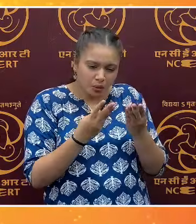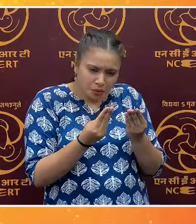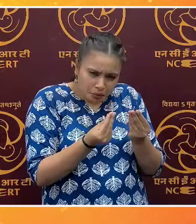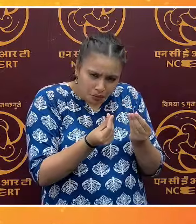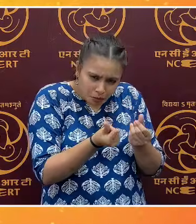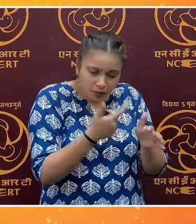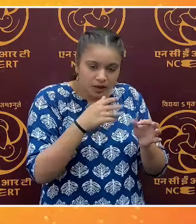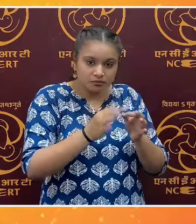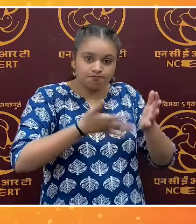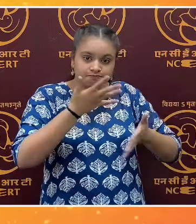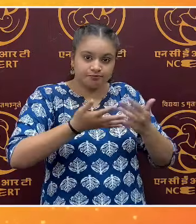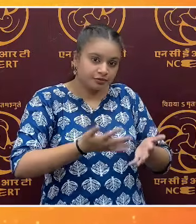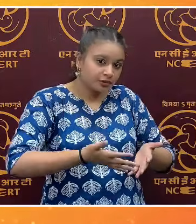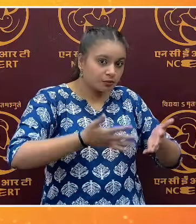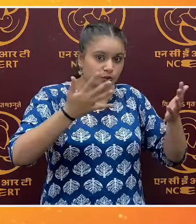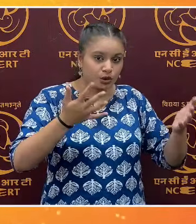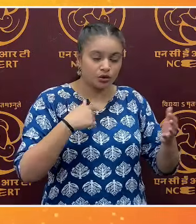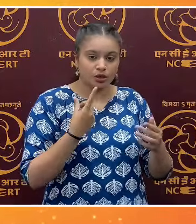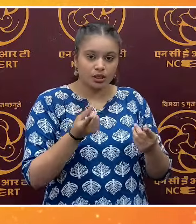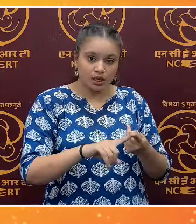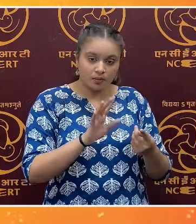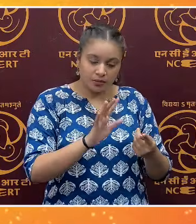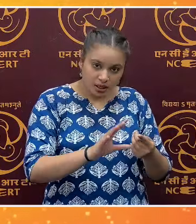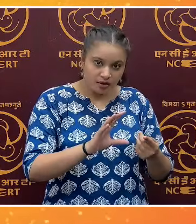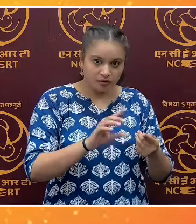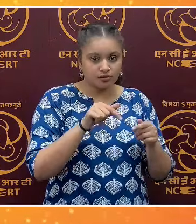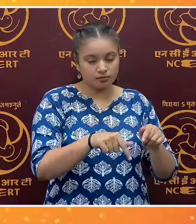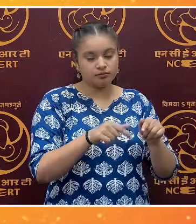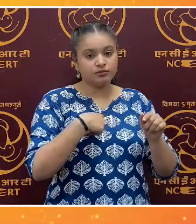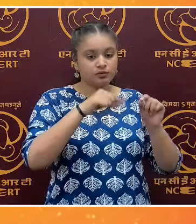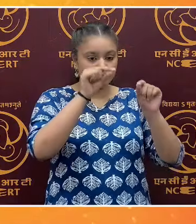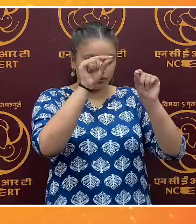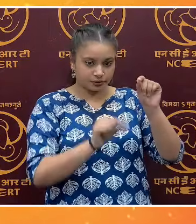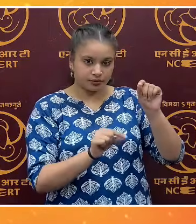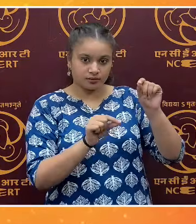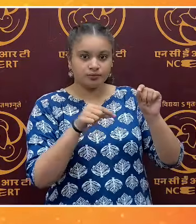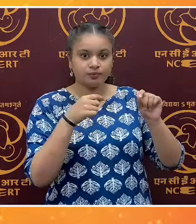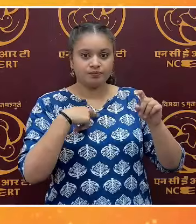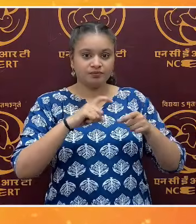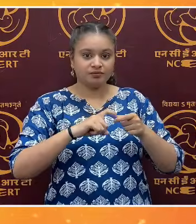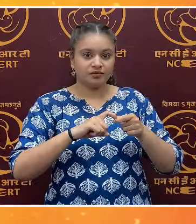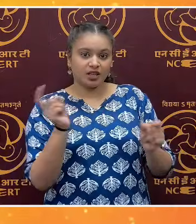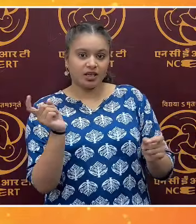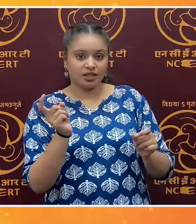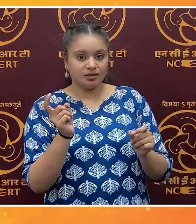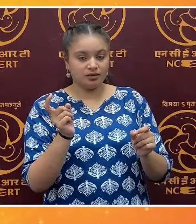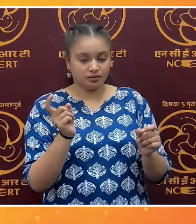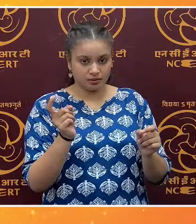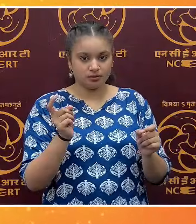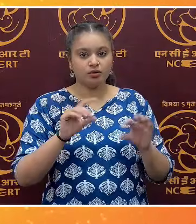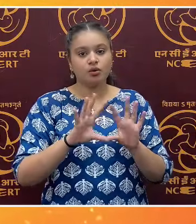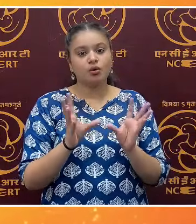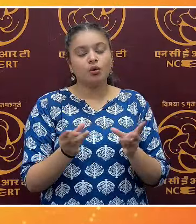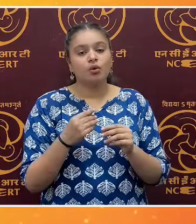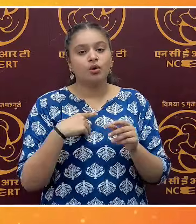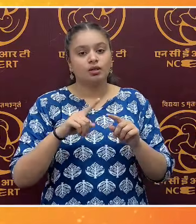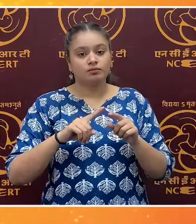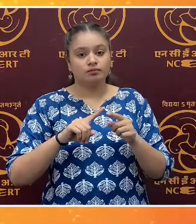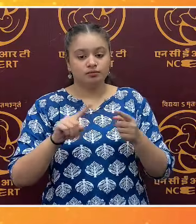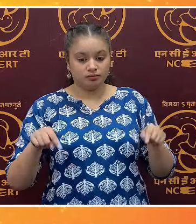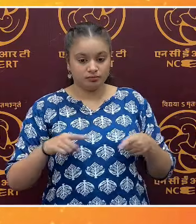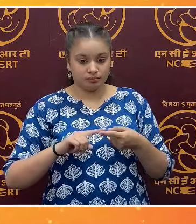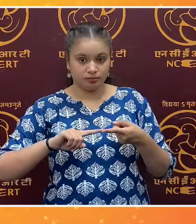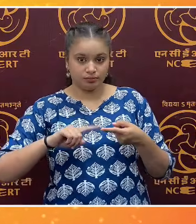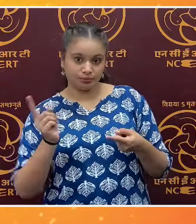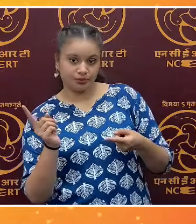overheated due to the overloading. So it overheating. So it got disconnect the entire current supply and